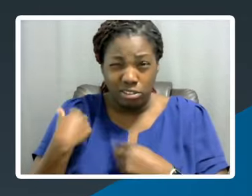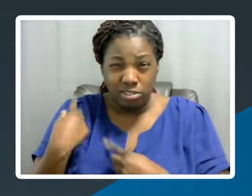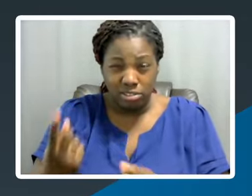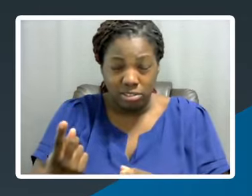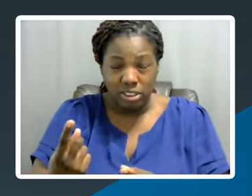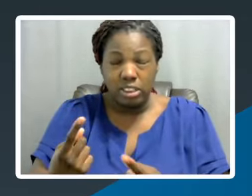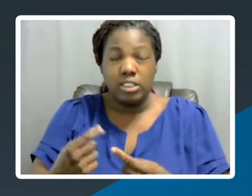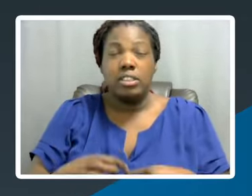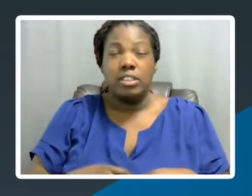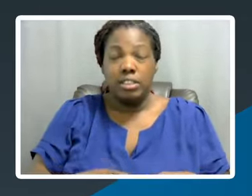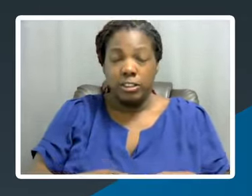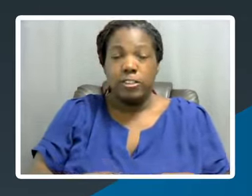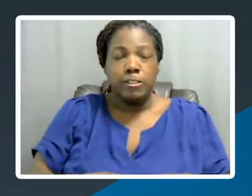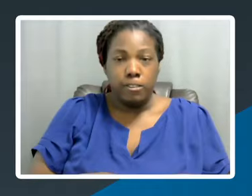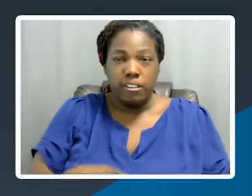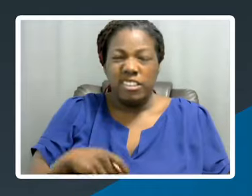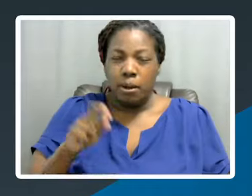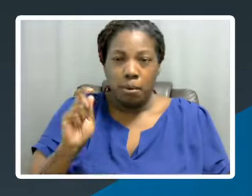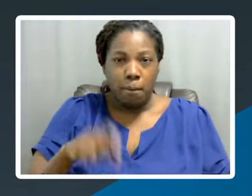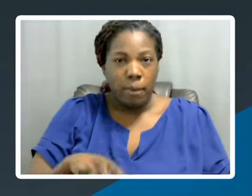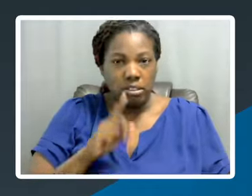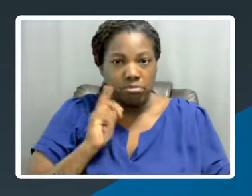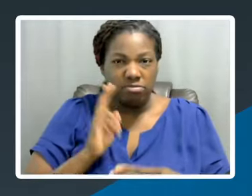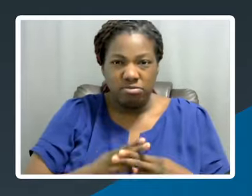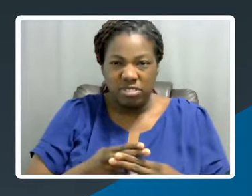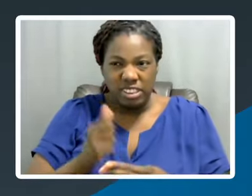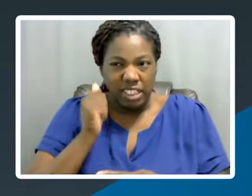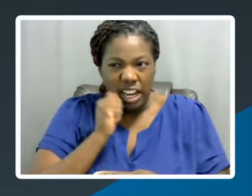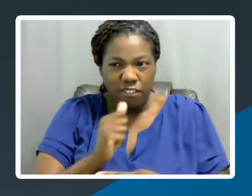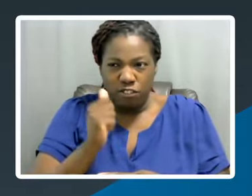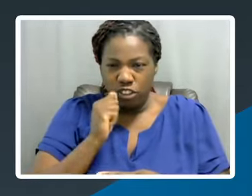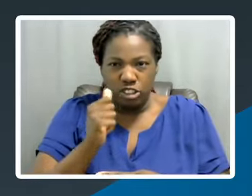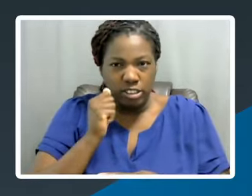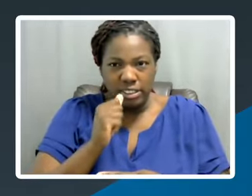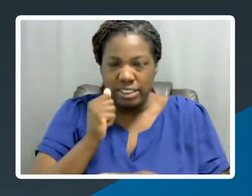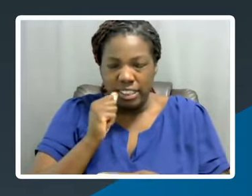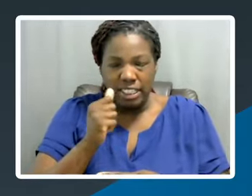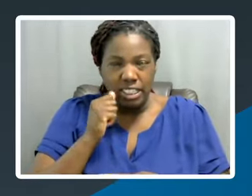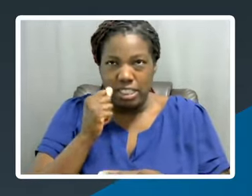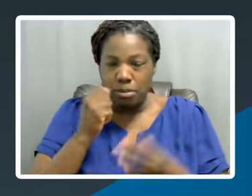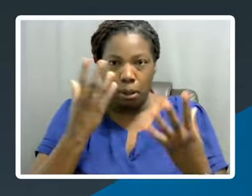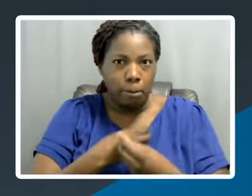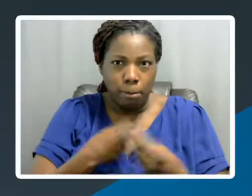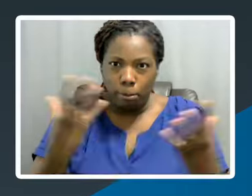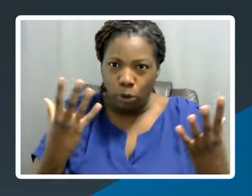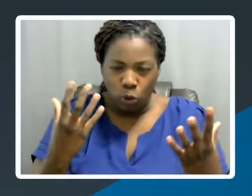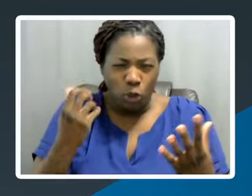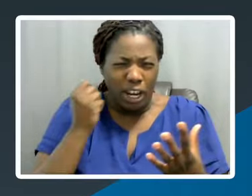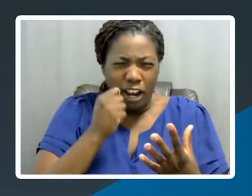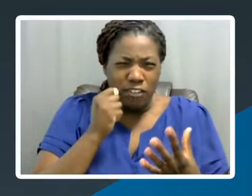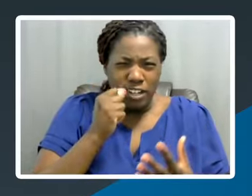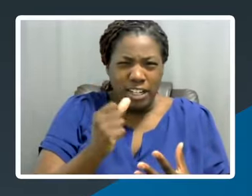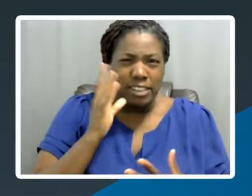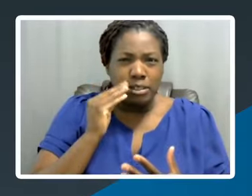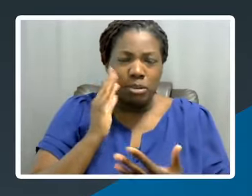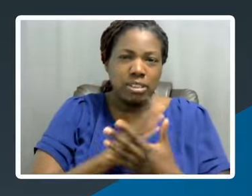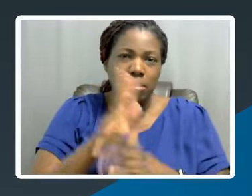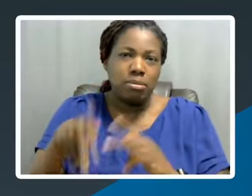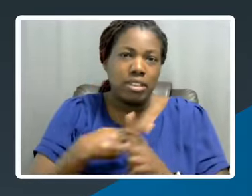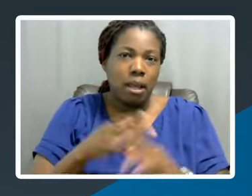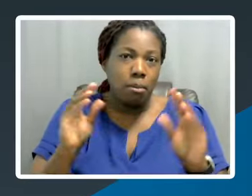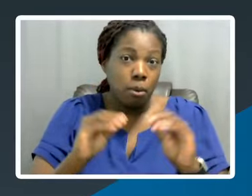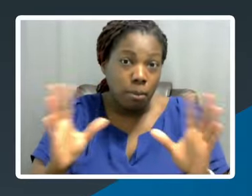I have to say, honestly, that every single day has been a little magical. There's a little magic in every single day. But the number one